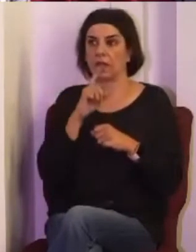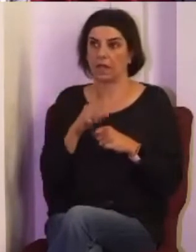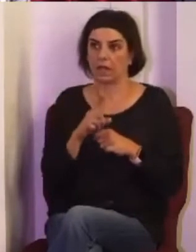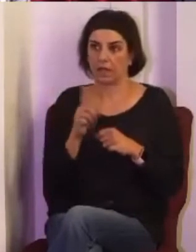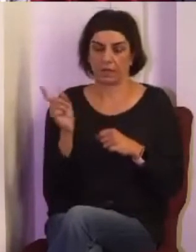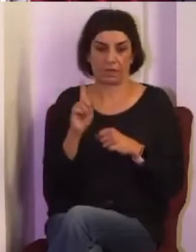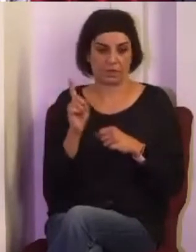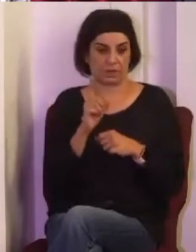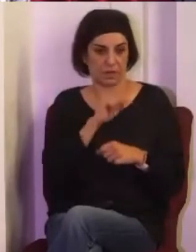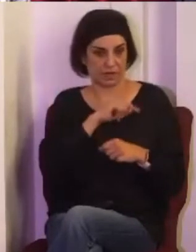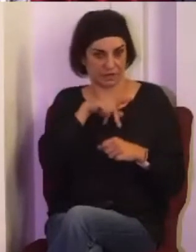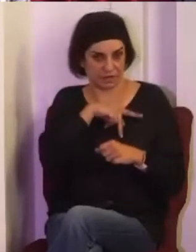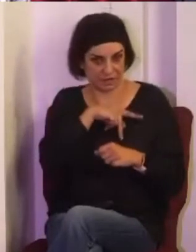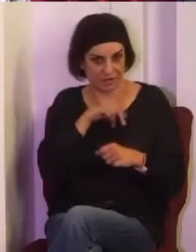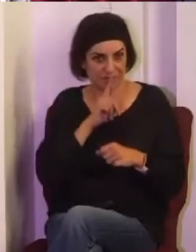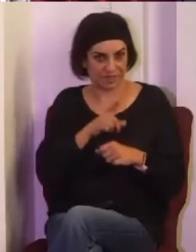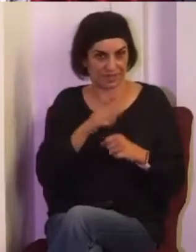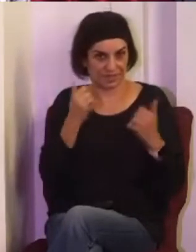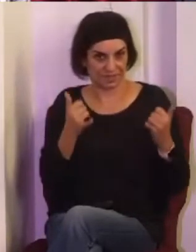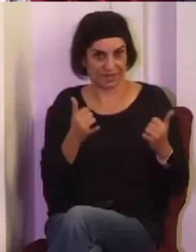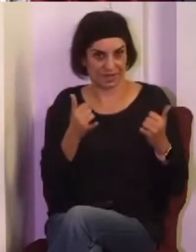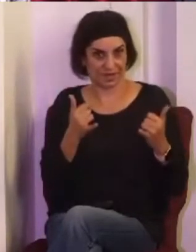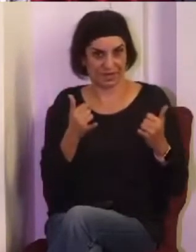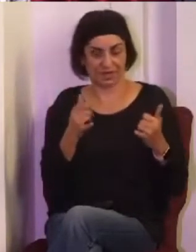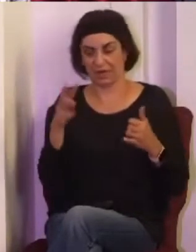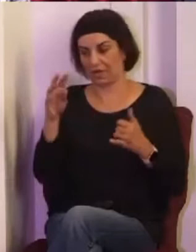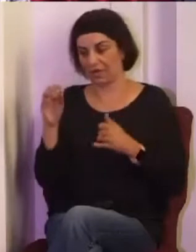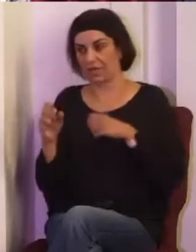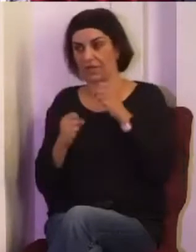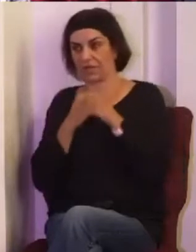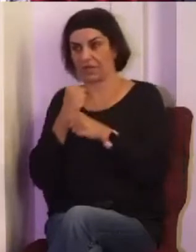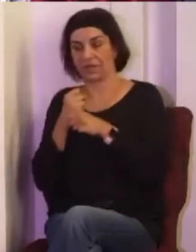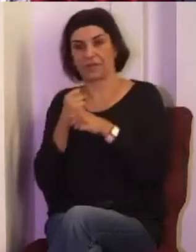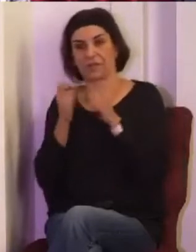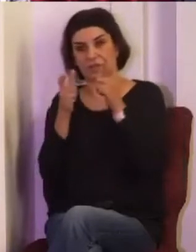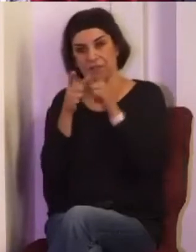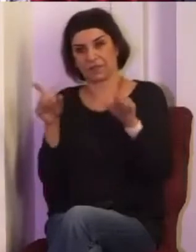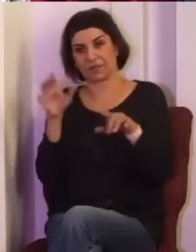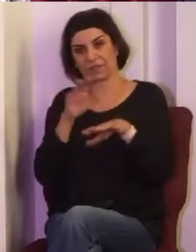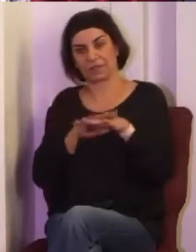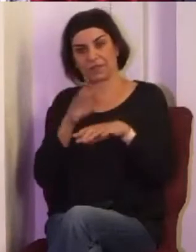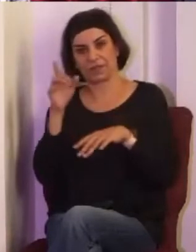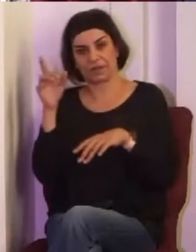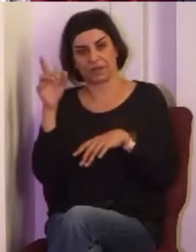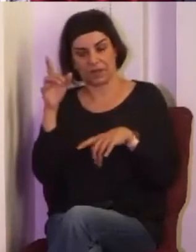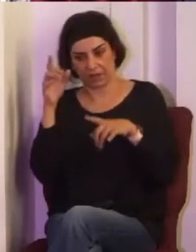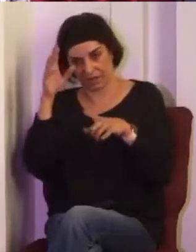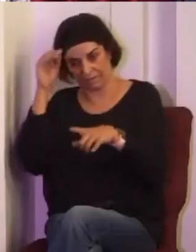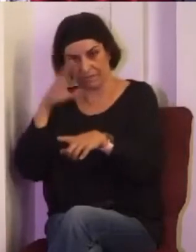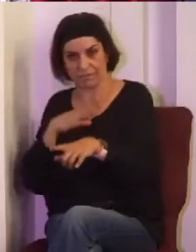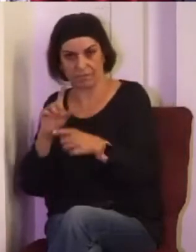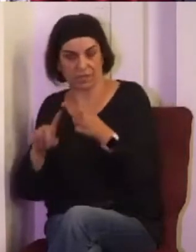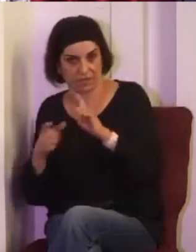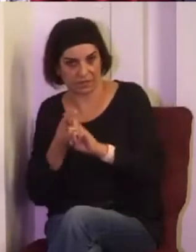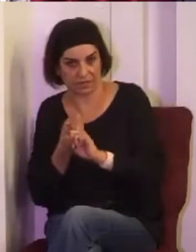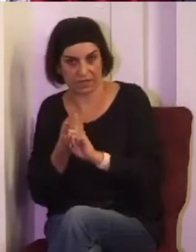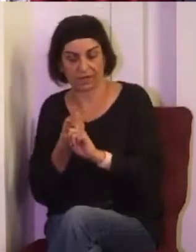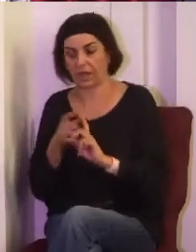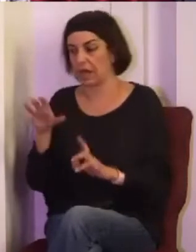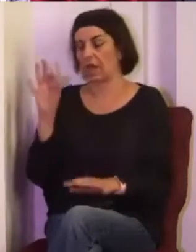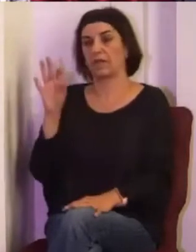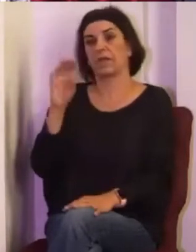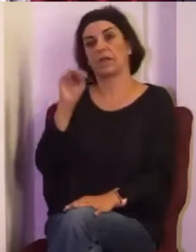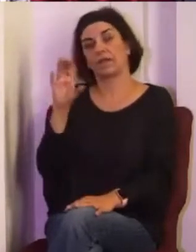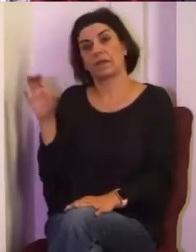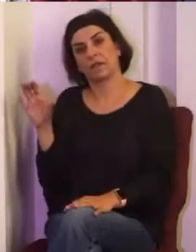is now. I got 40 years of liberty on him. But when I found MCC, I